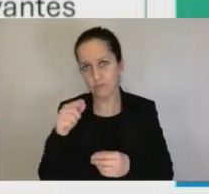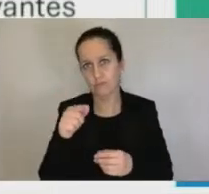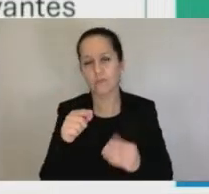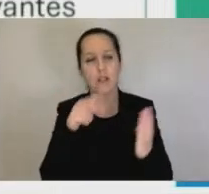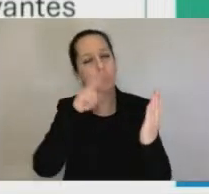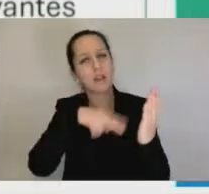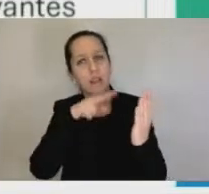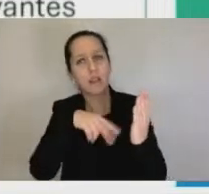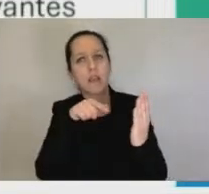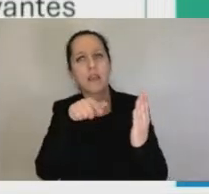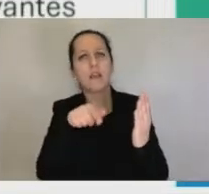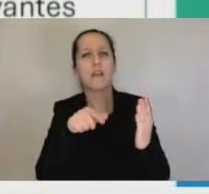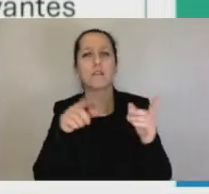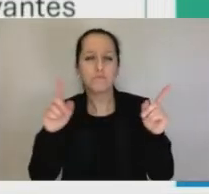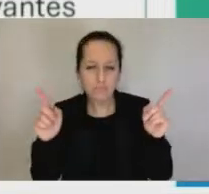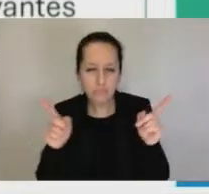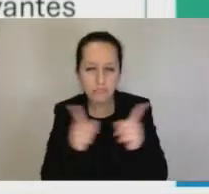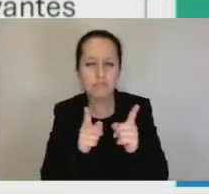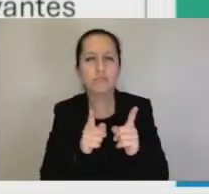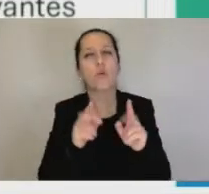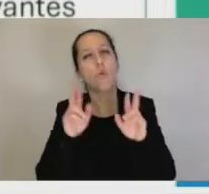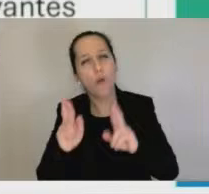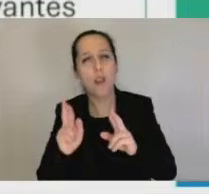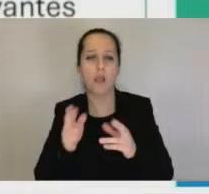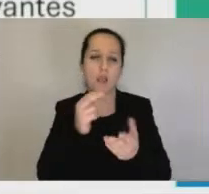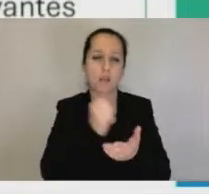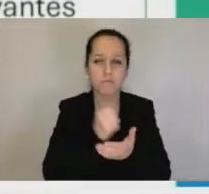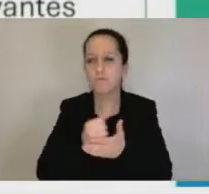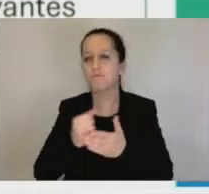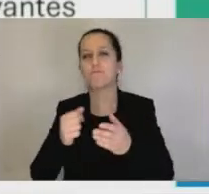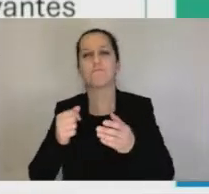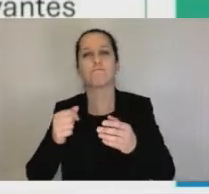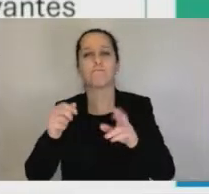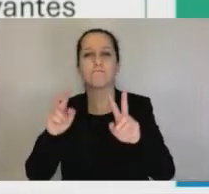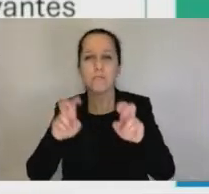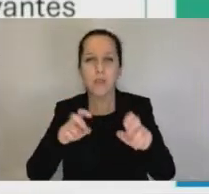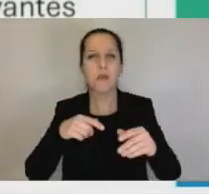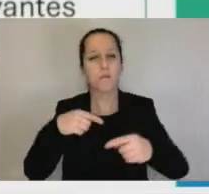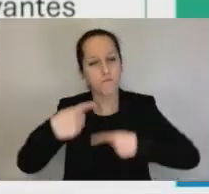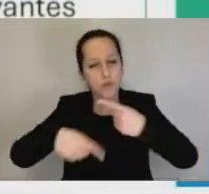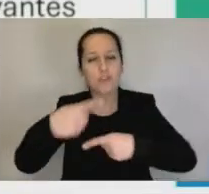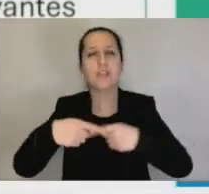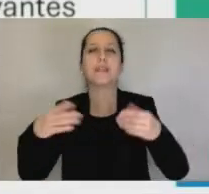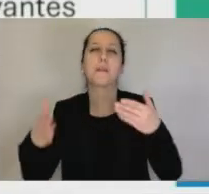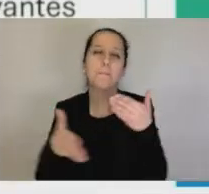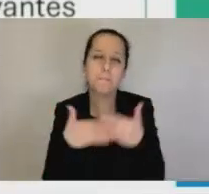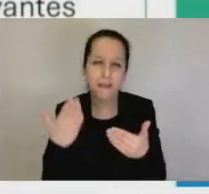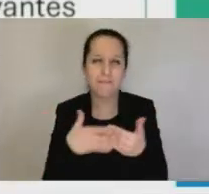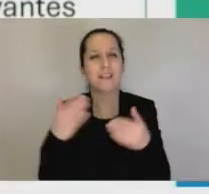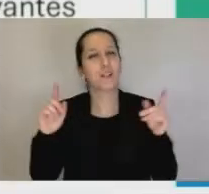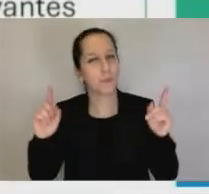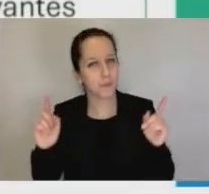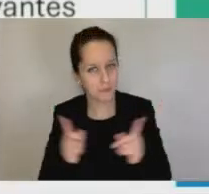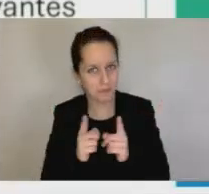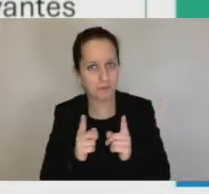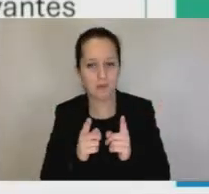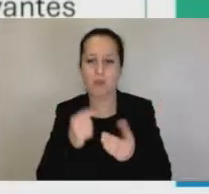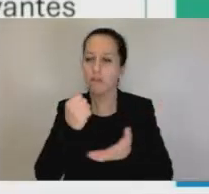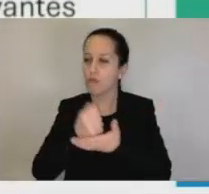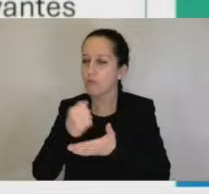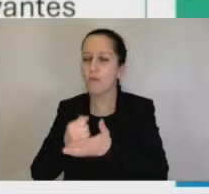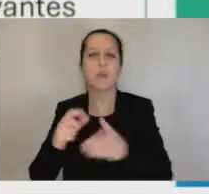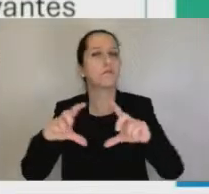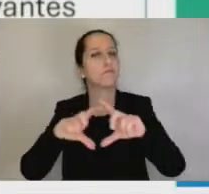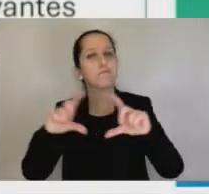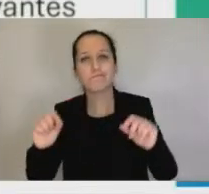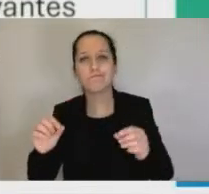studies are to improve legal documentation and access, and the process of